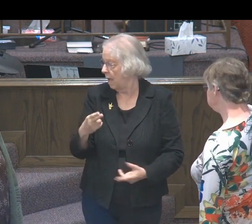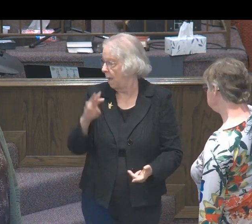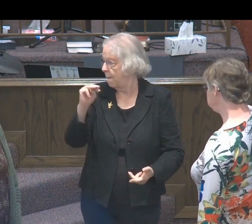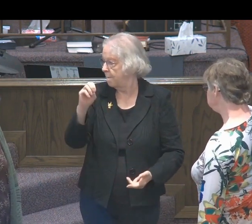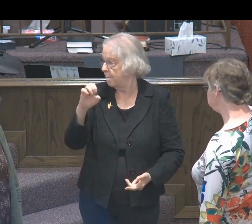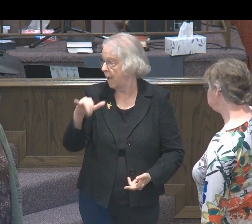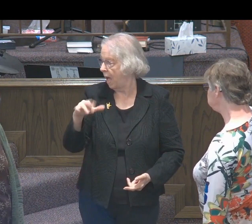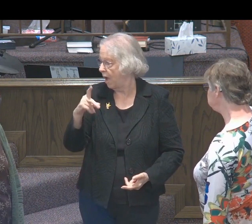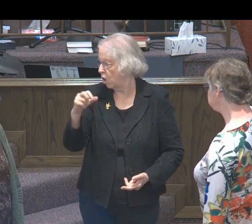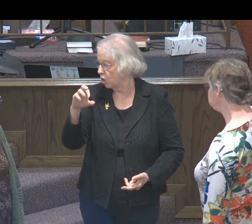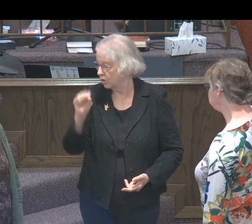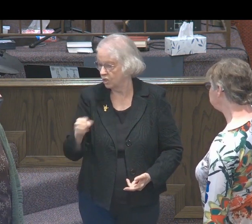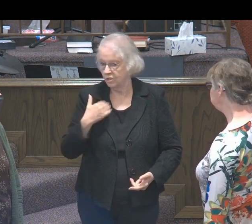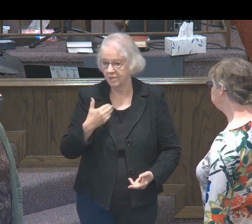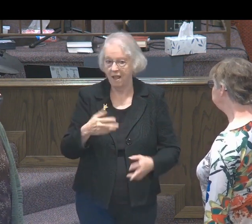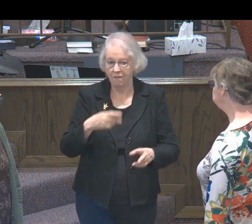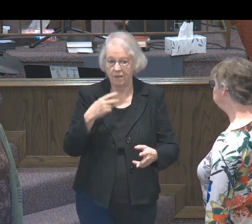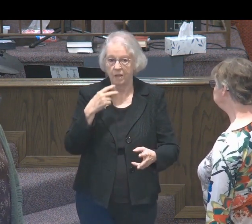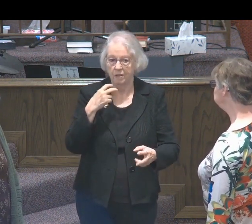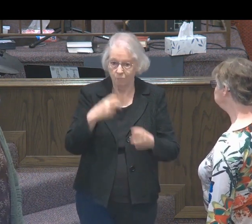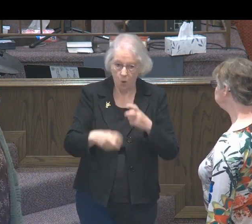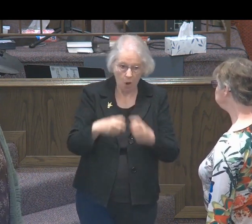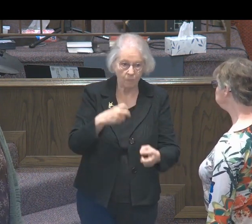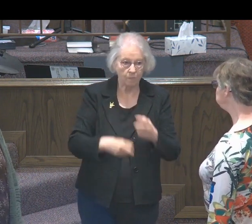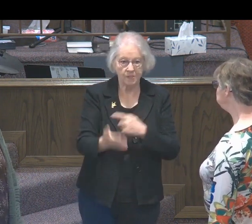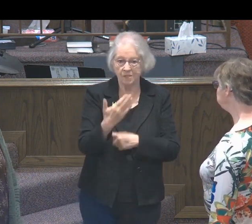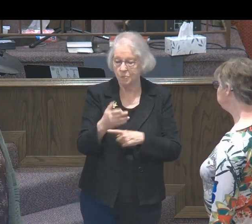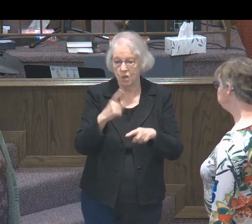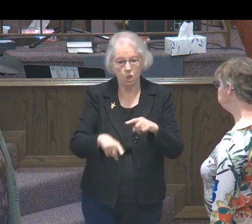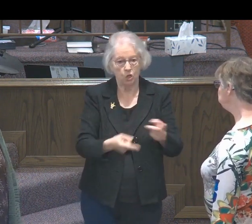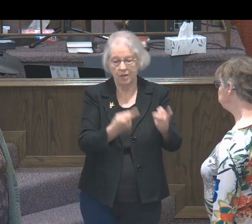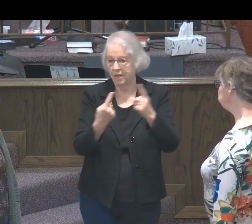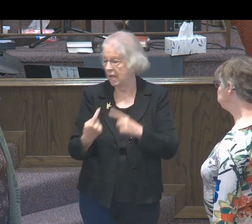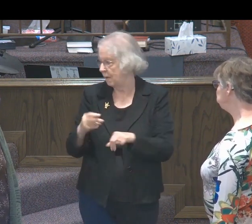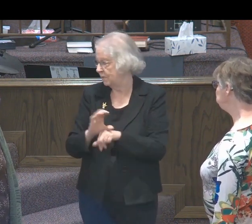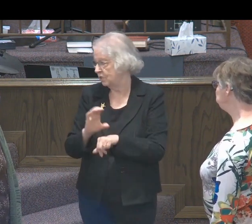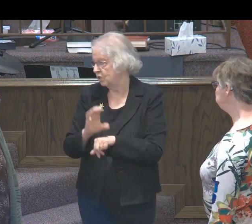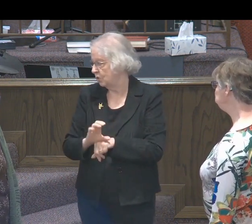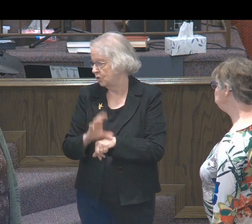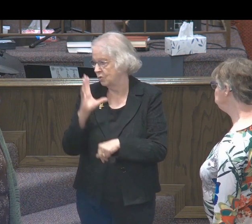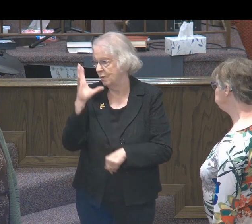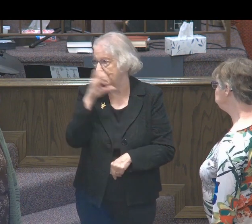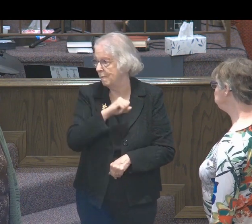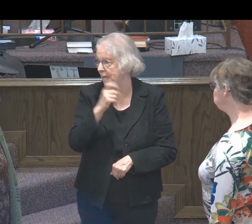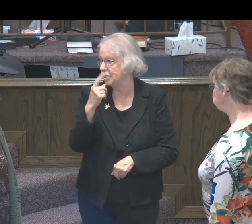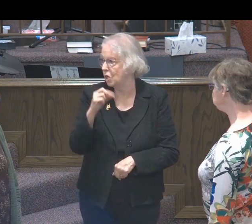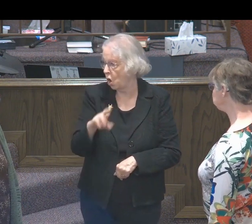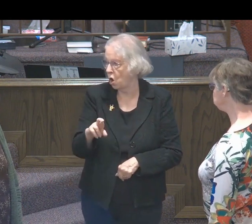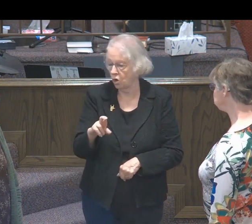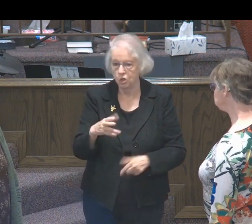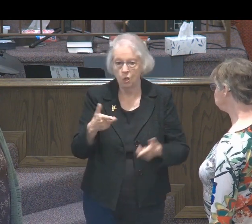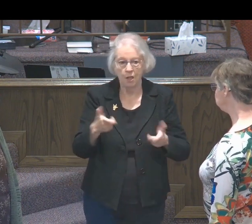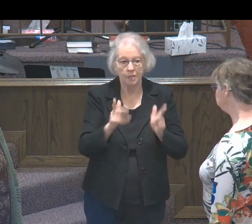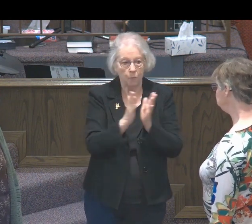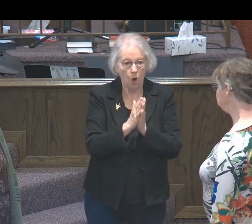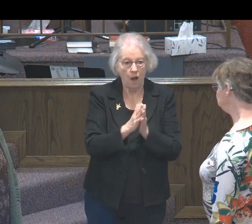we don't just sing the words of the songs, but God, we worship the message of the